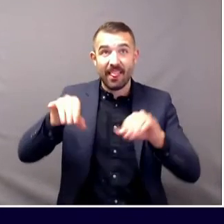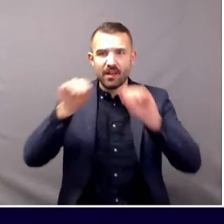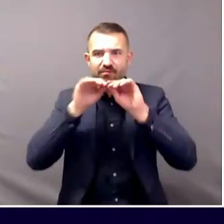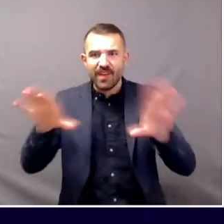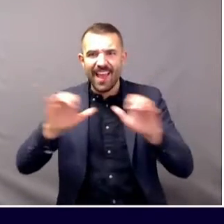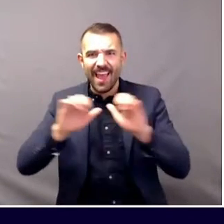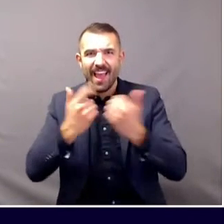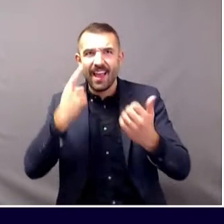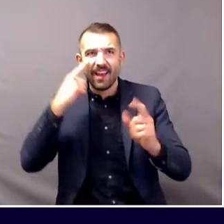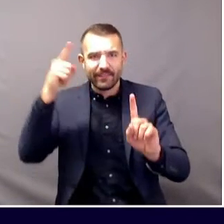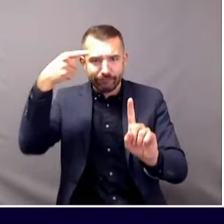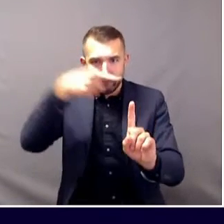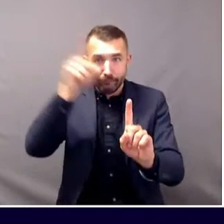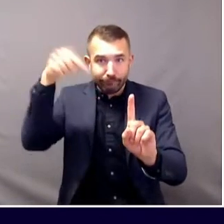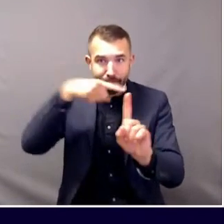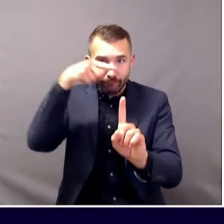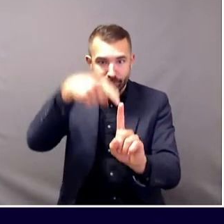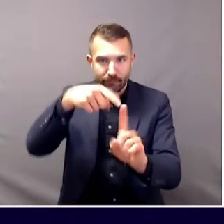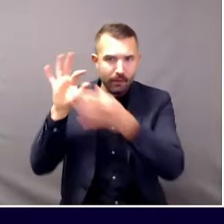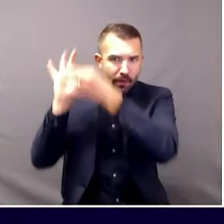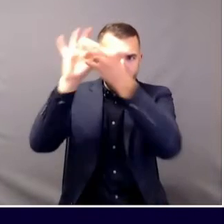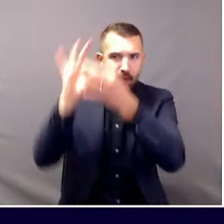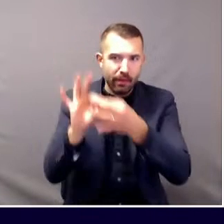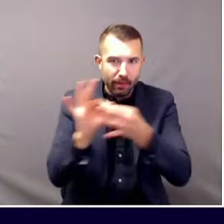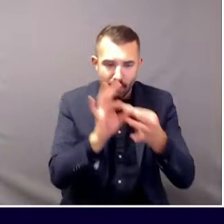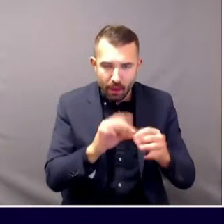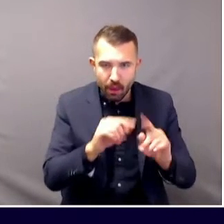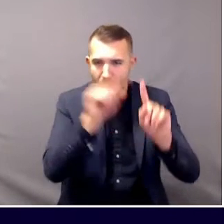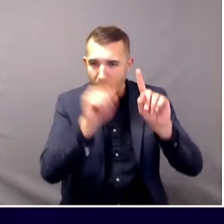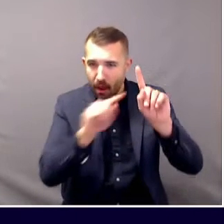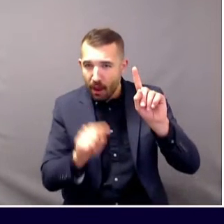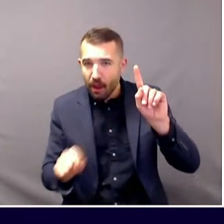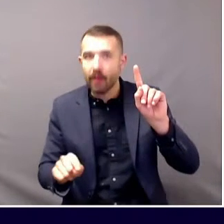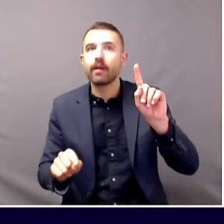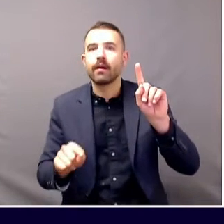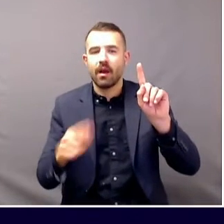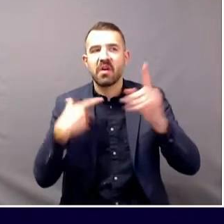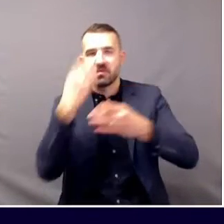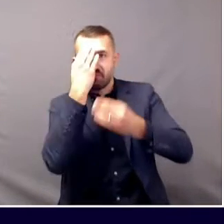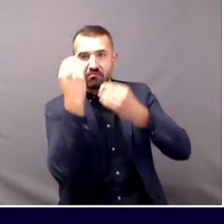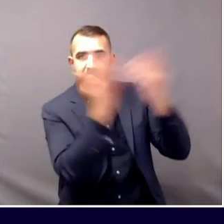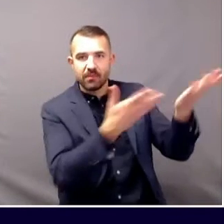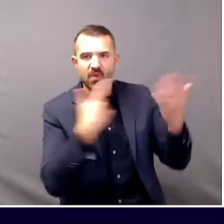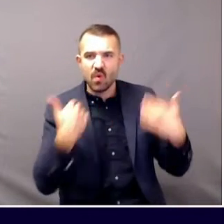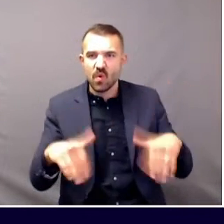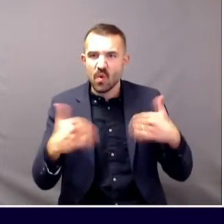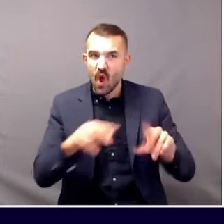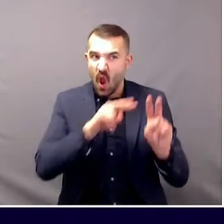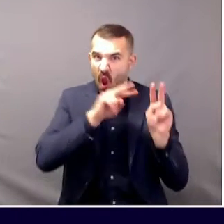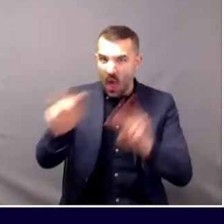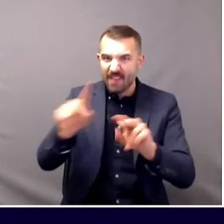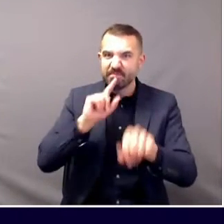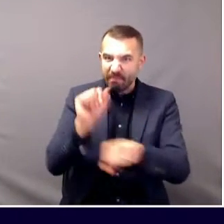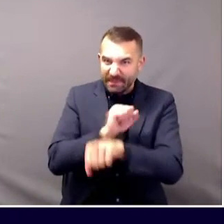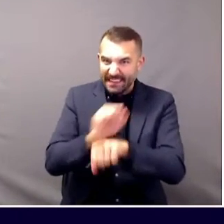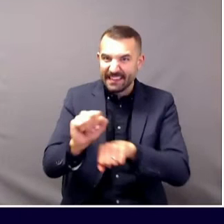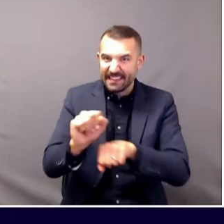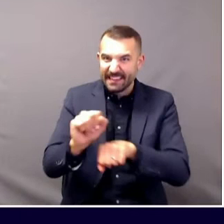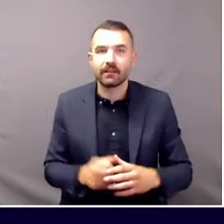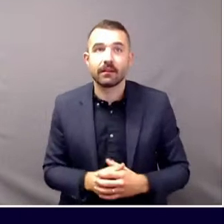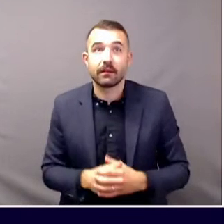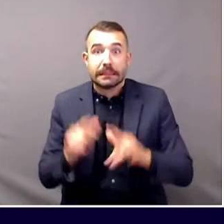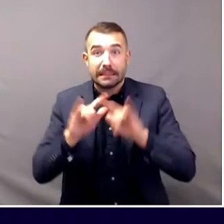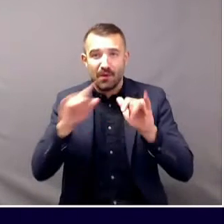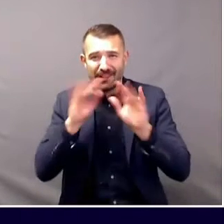wanted to draw attention to just how far and wide and quickly and silently the virus can spread.